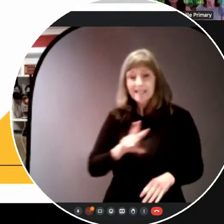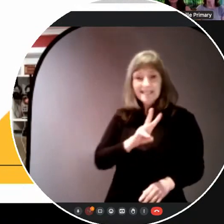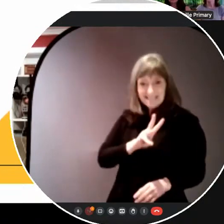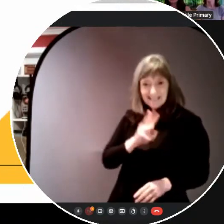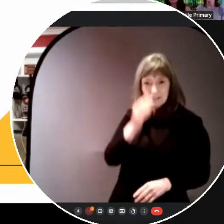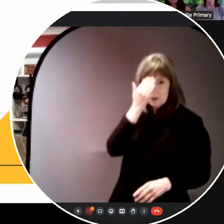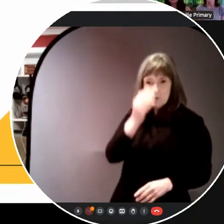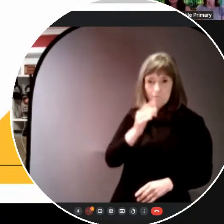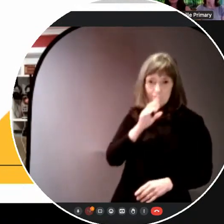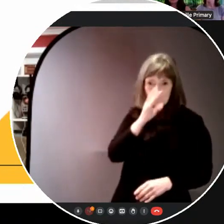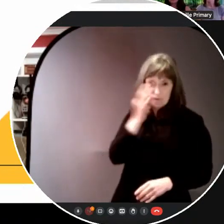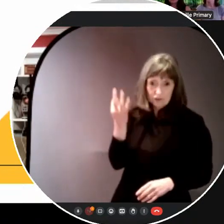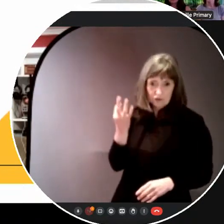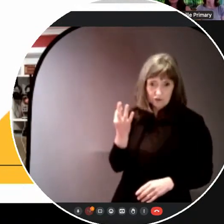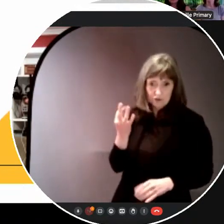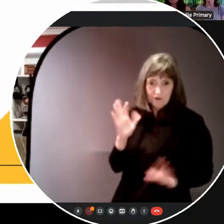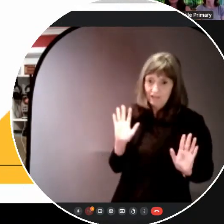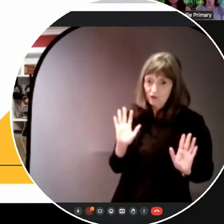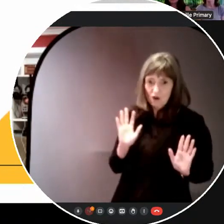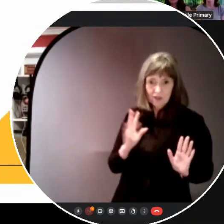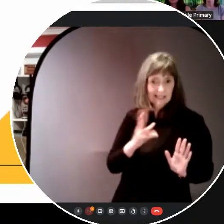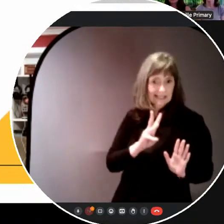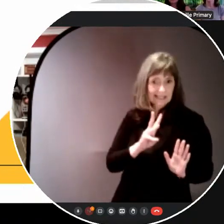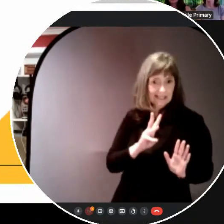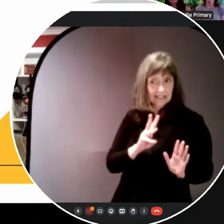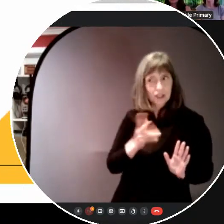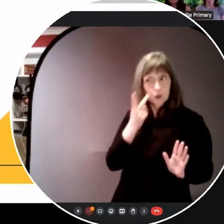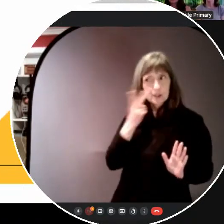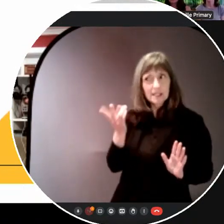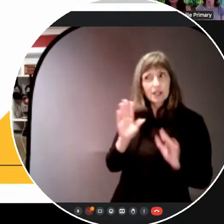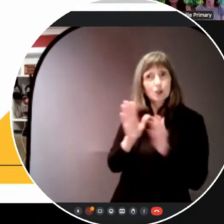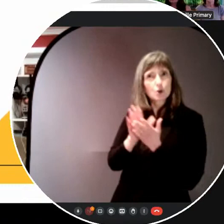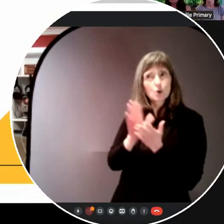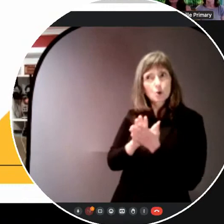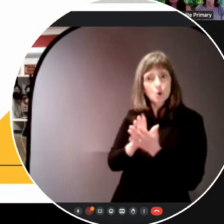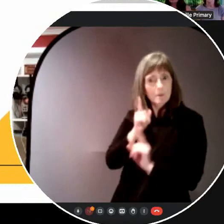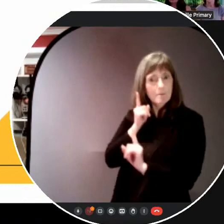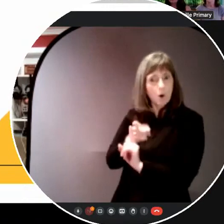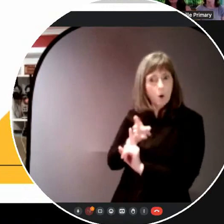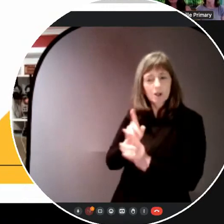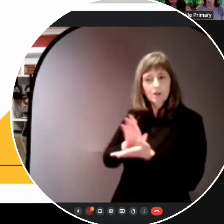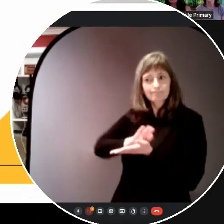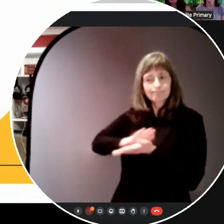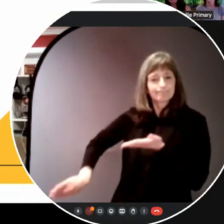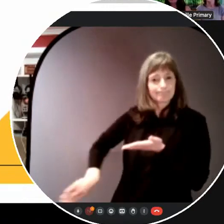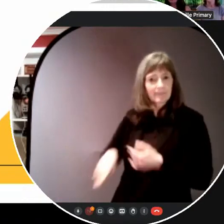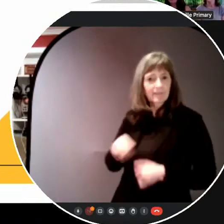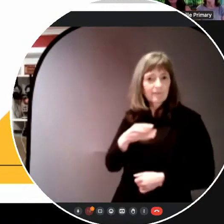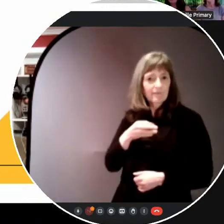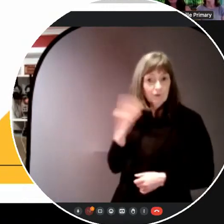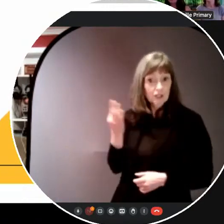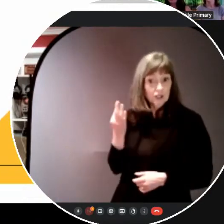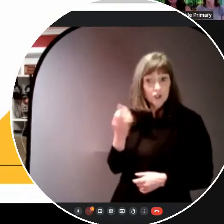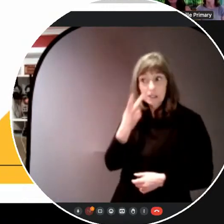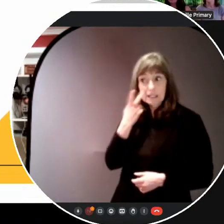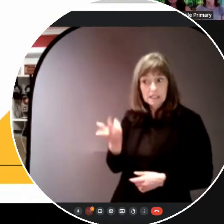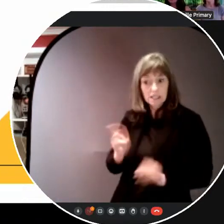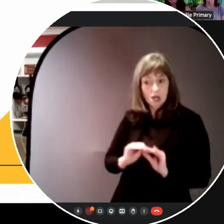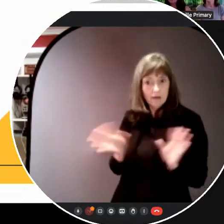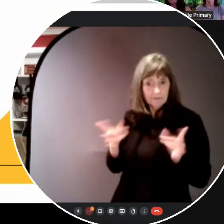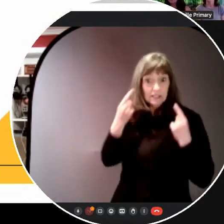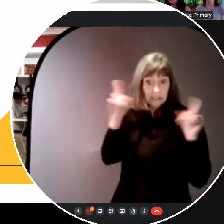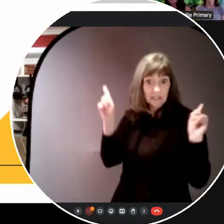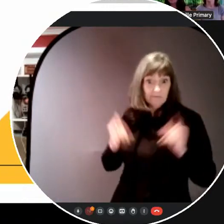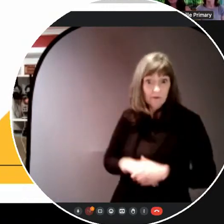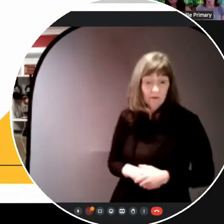the school's purpose at the time to not allow French. You can really see the success of that